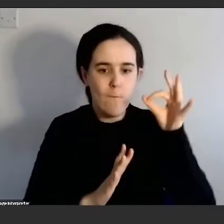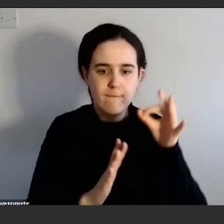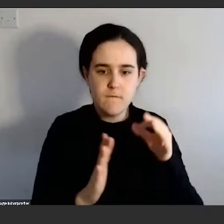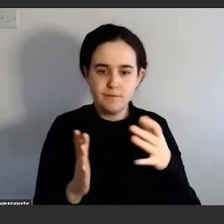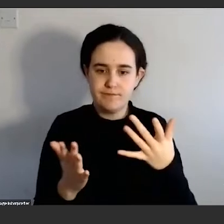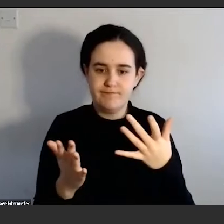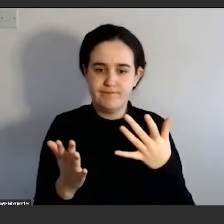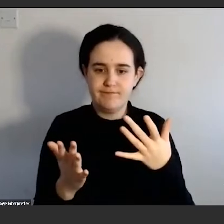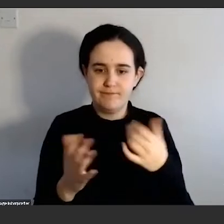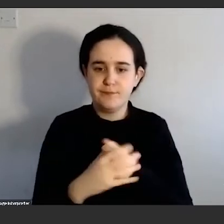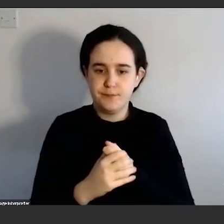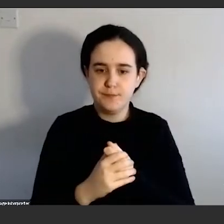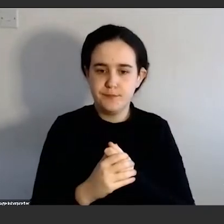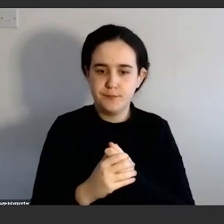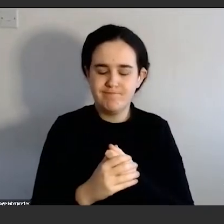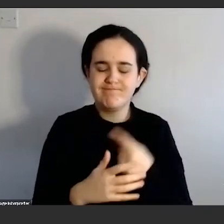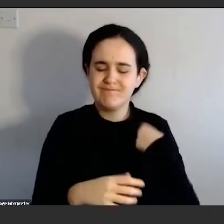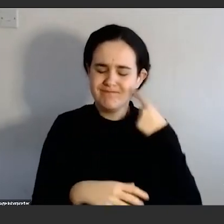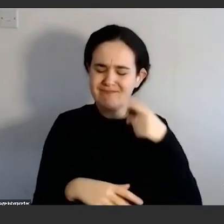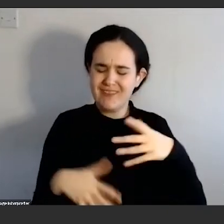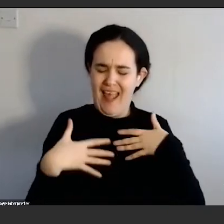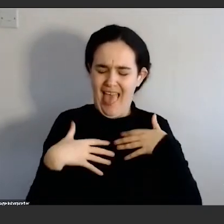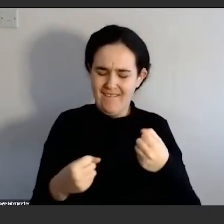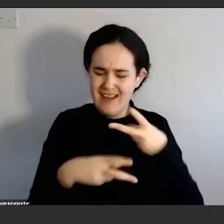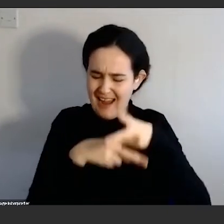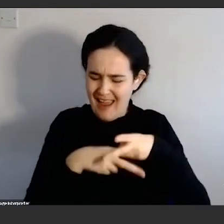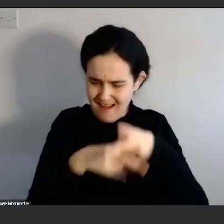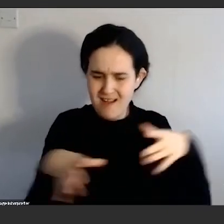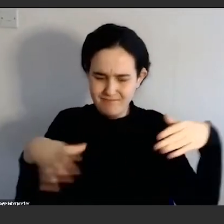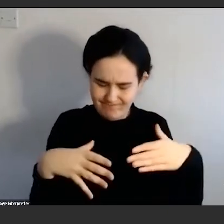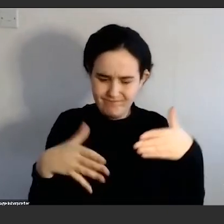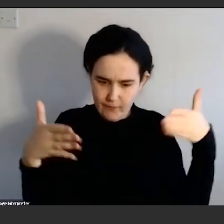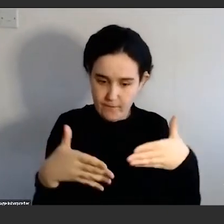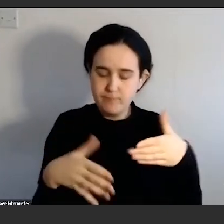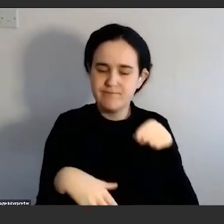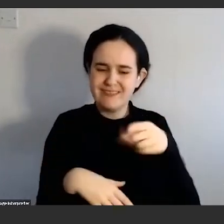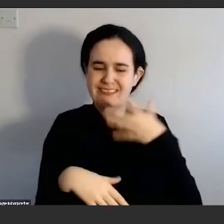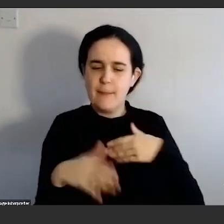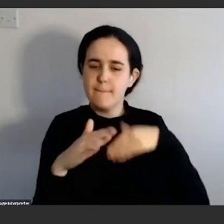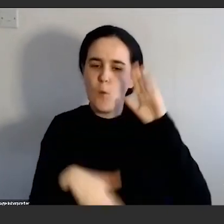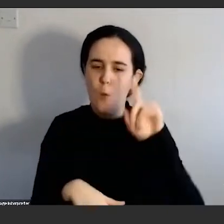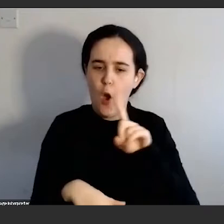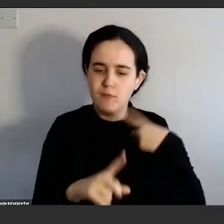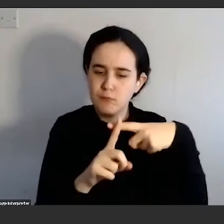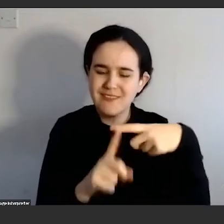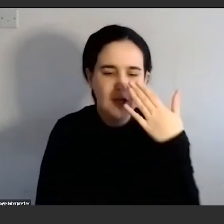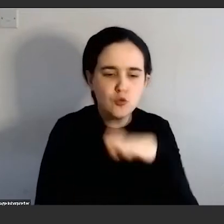which pushes them into poverty. And so I think, and it's an academic and a thinker about these things, we want